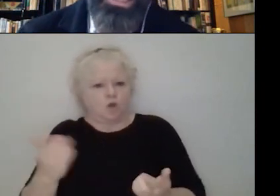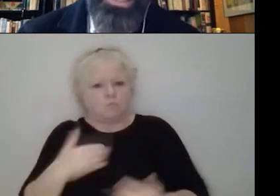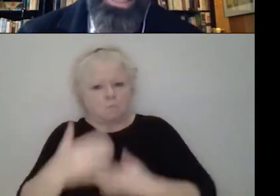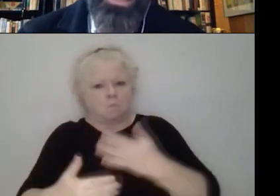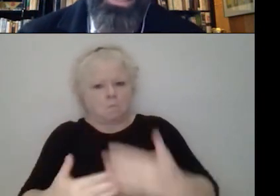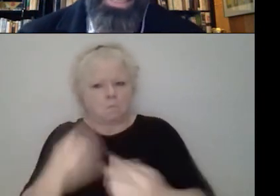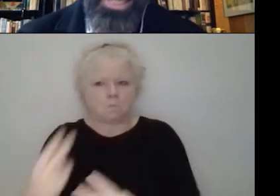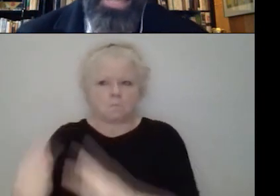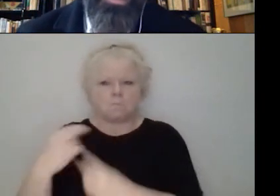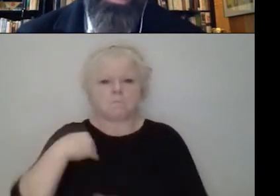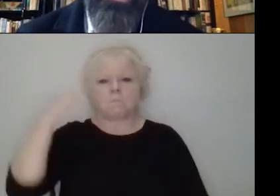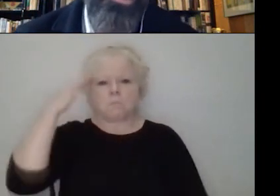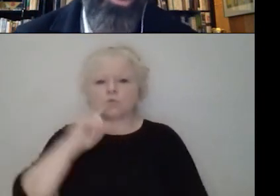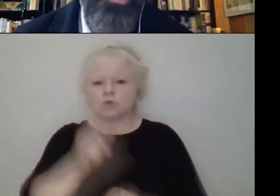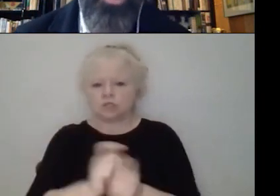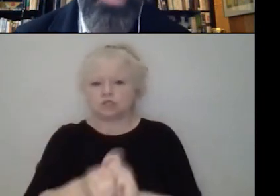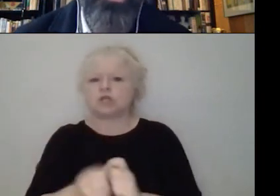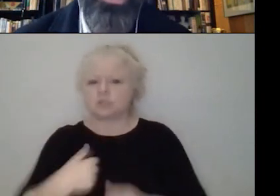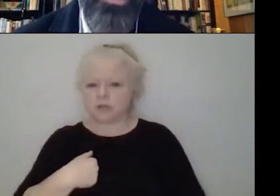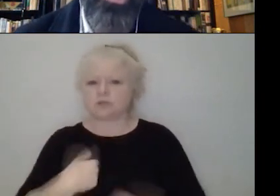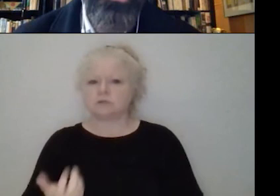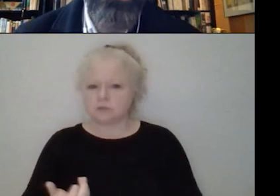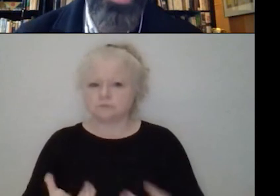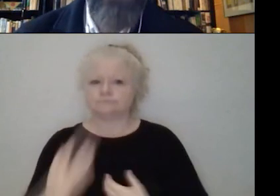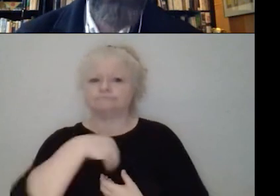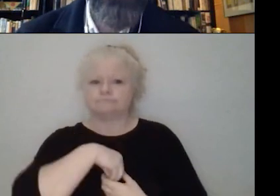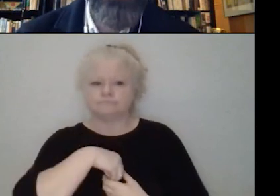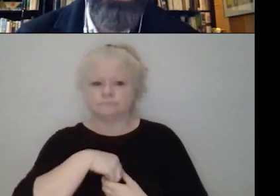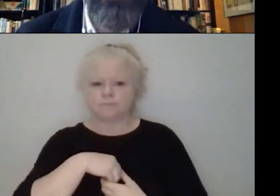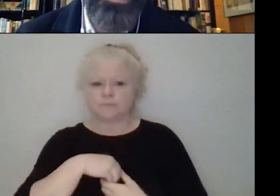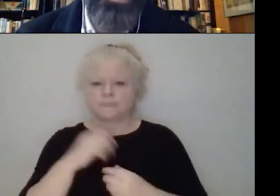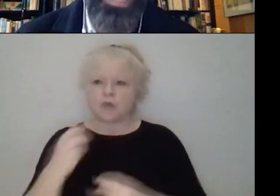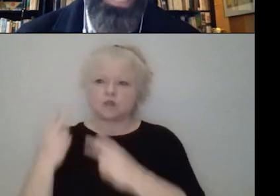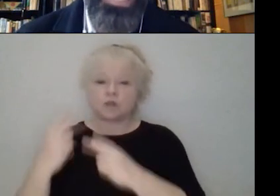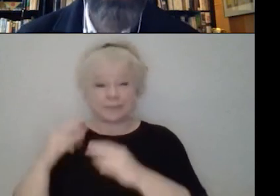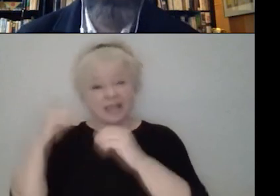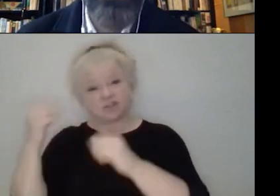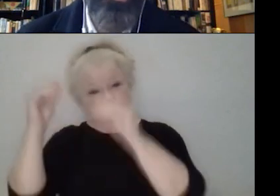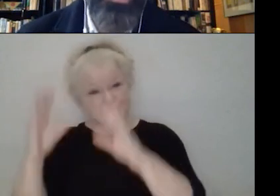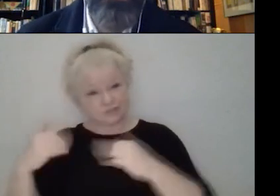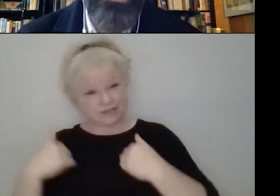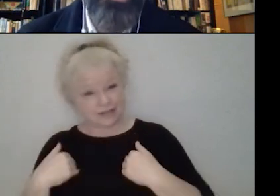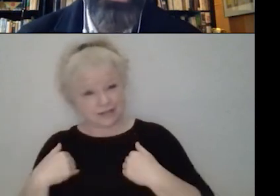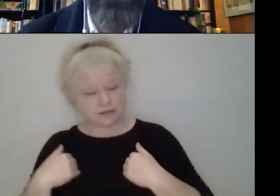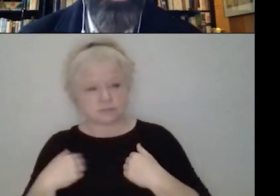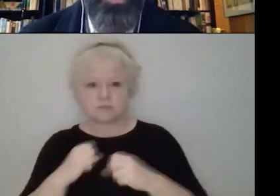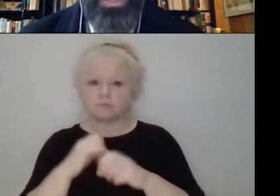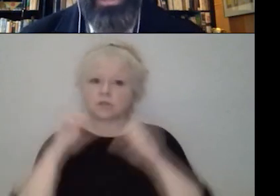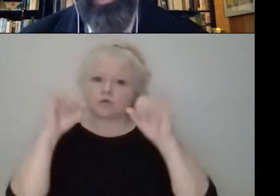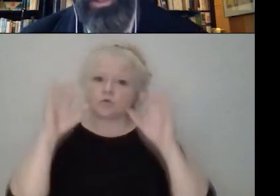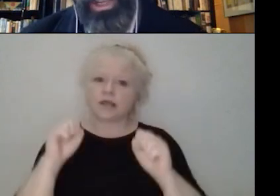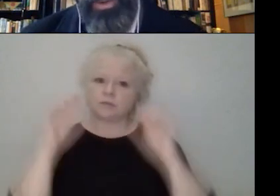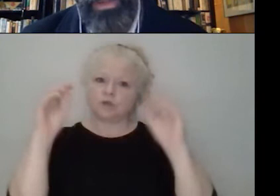Absolutely. Yeah. You know, I always go back to the teachers that you have. And I had some incredible people in that